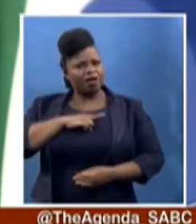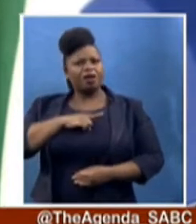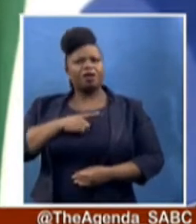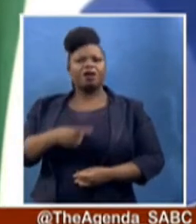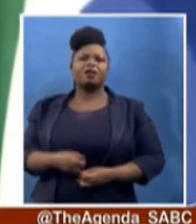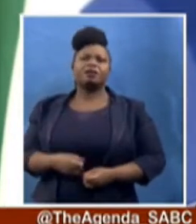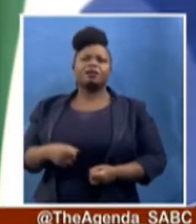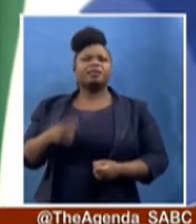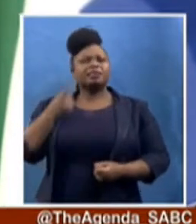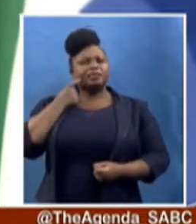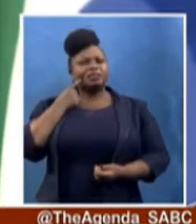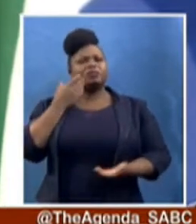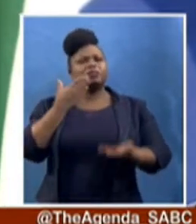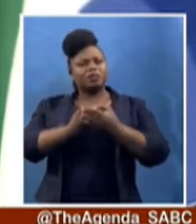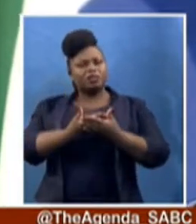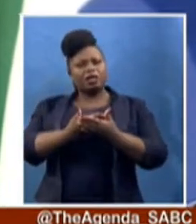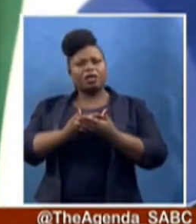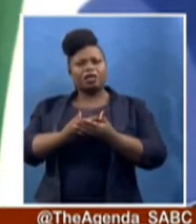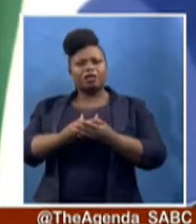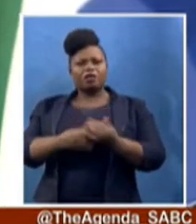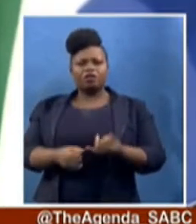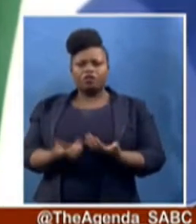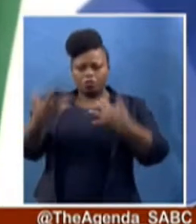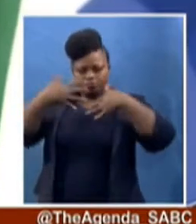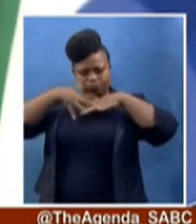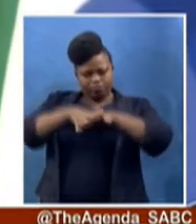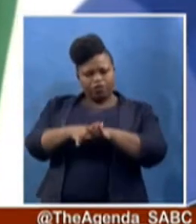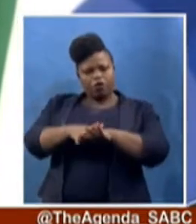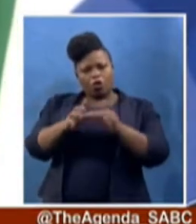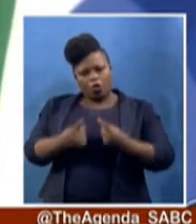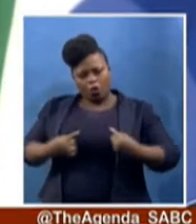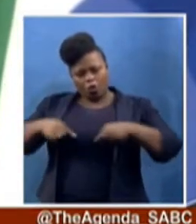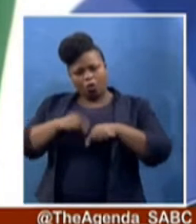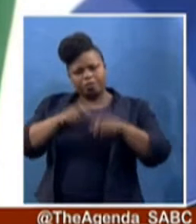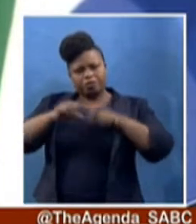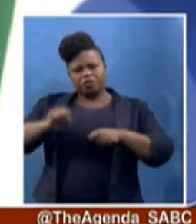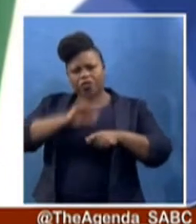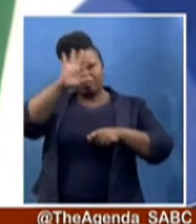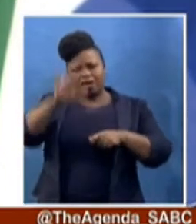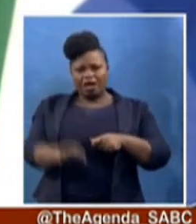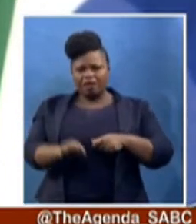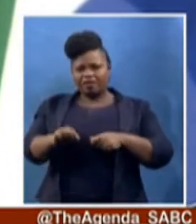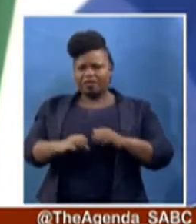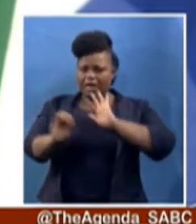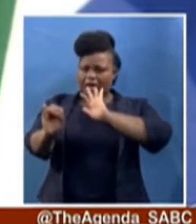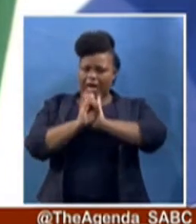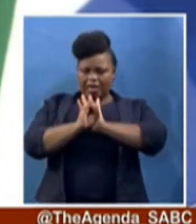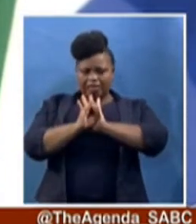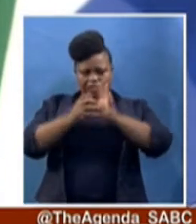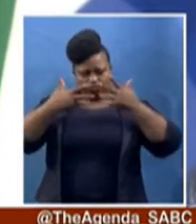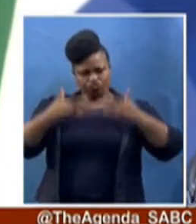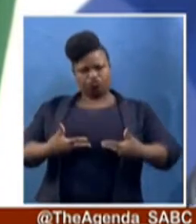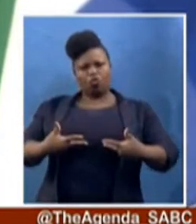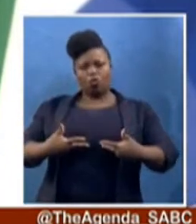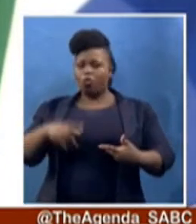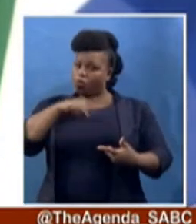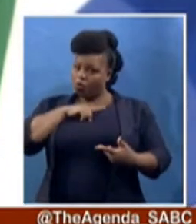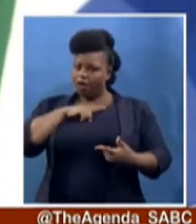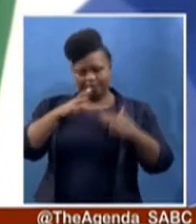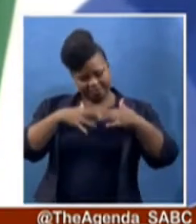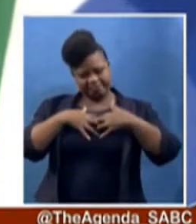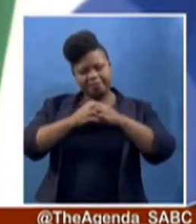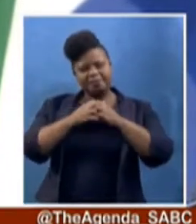of all of us as South Africans, because this is what forms a nation. We